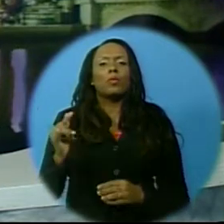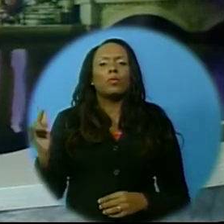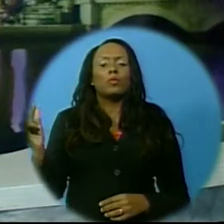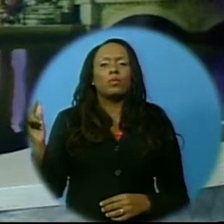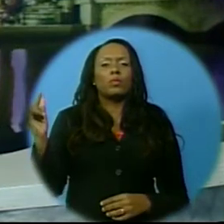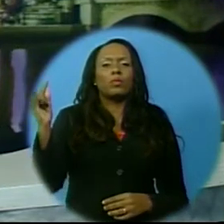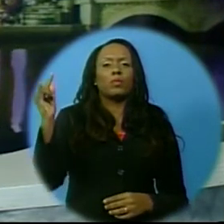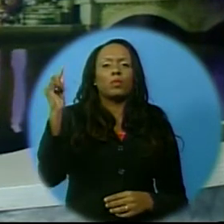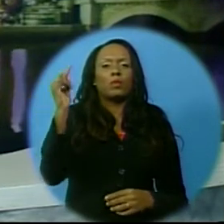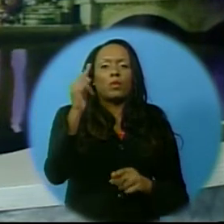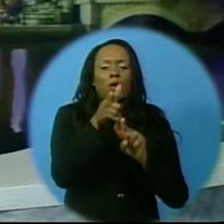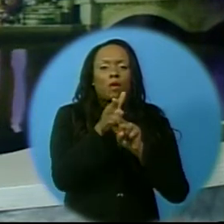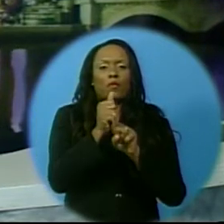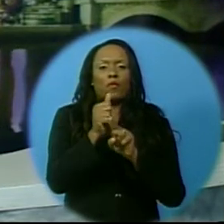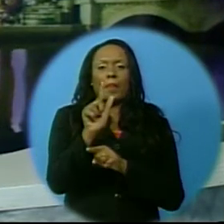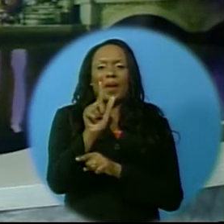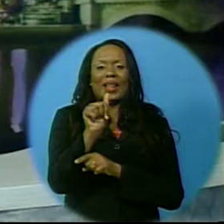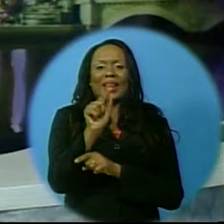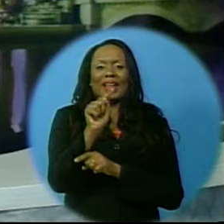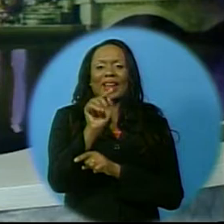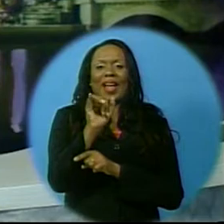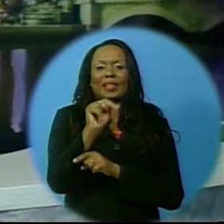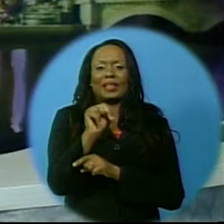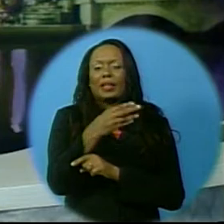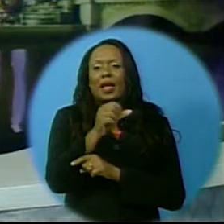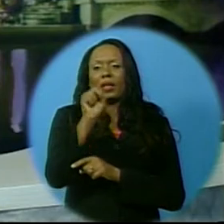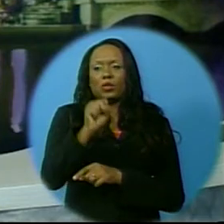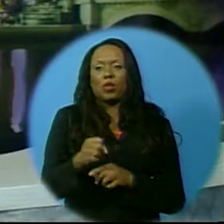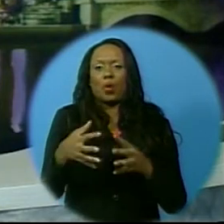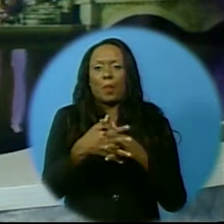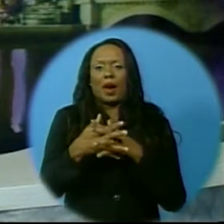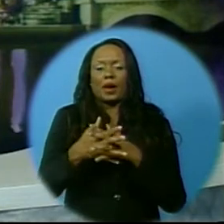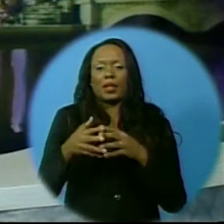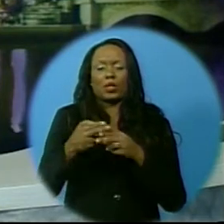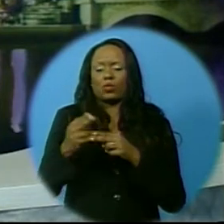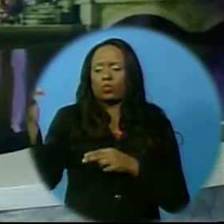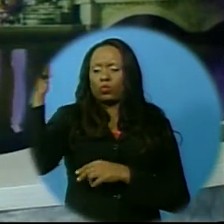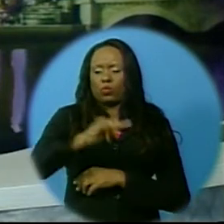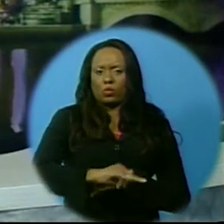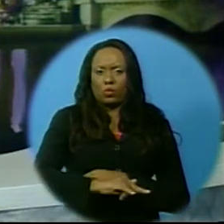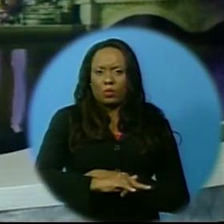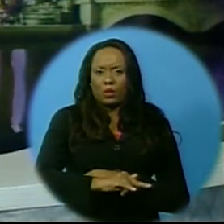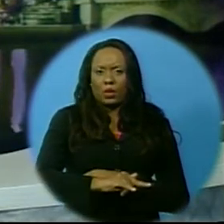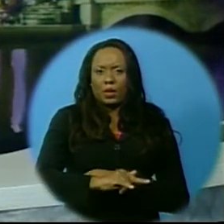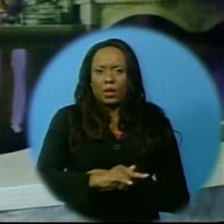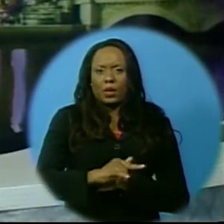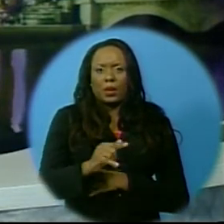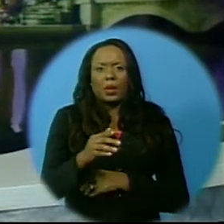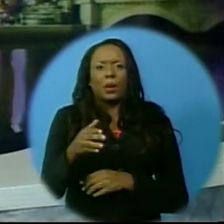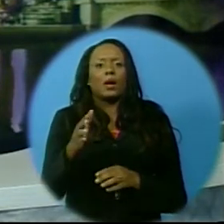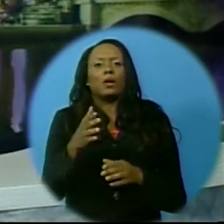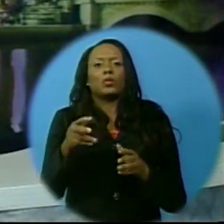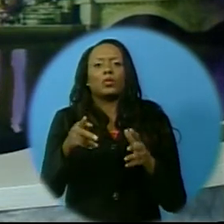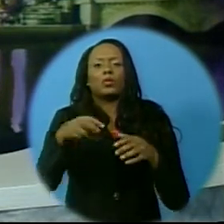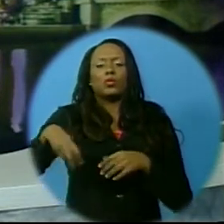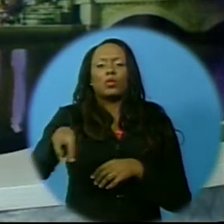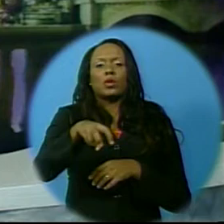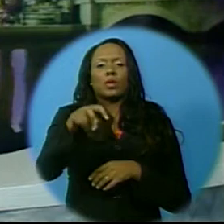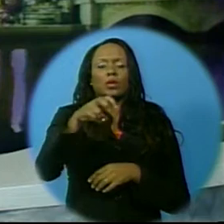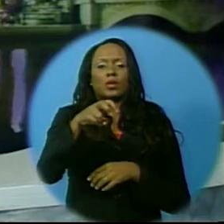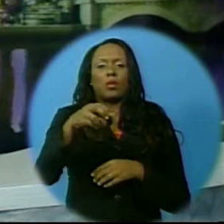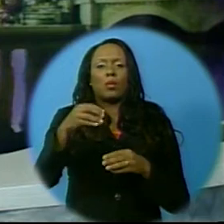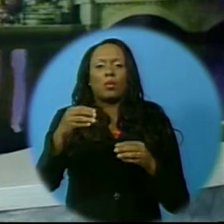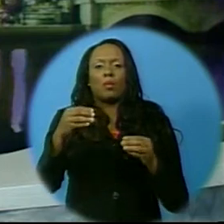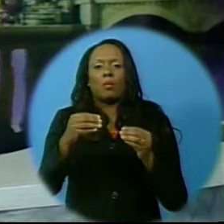and South America could soon be landing in Barbados, opening a new gateway for the tourism industry. Acting Prime